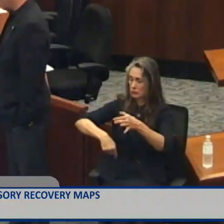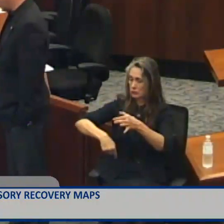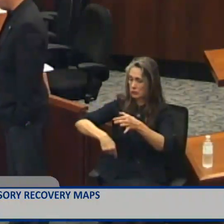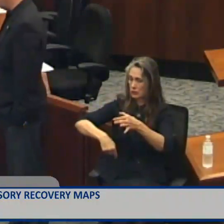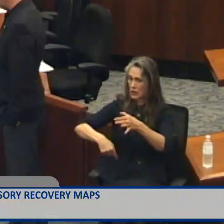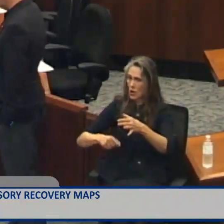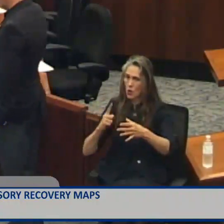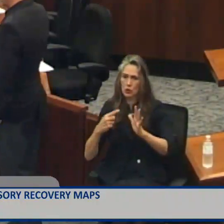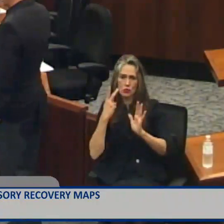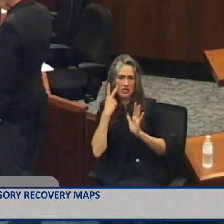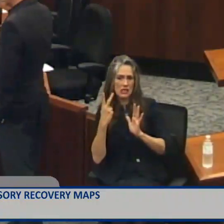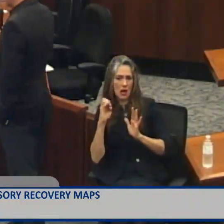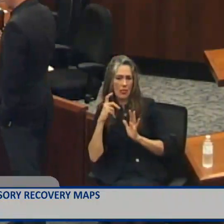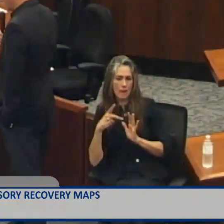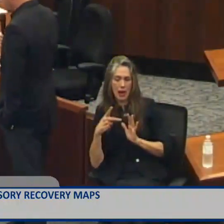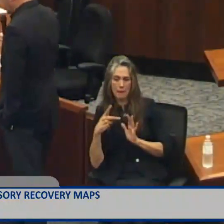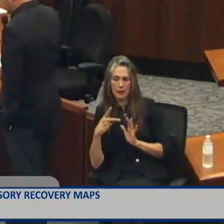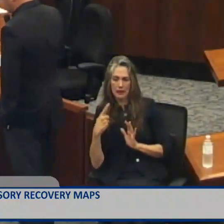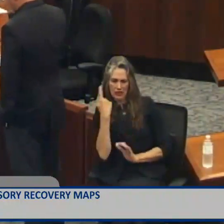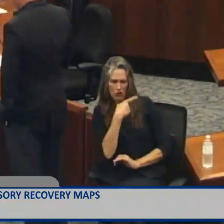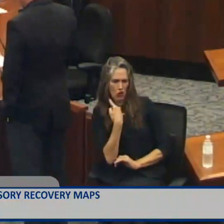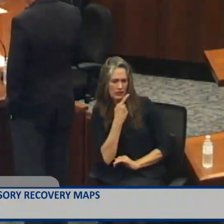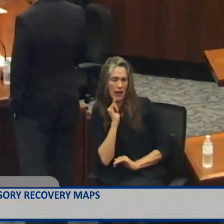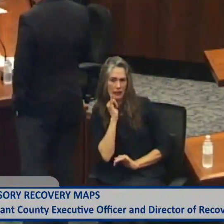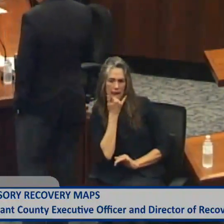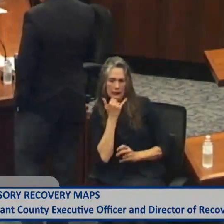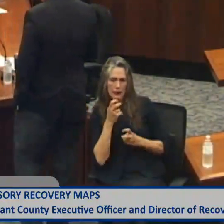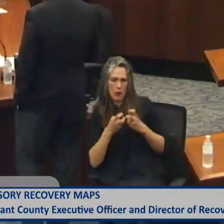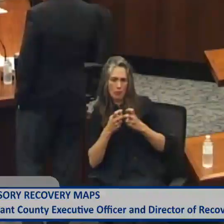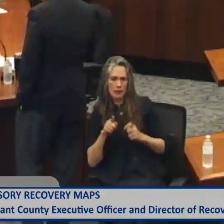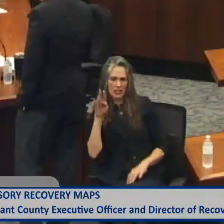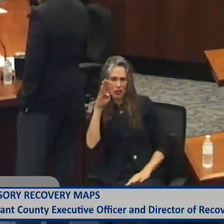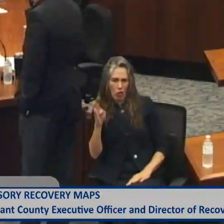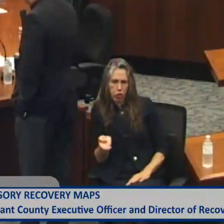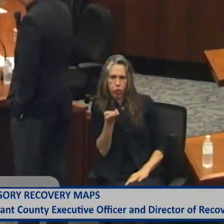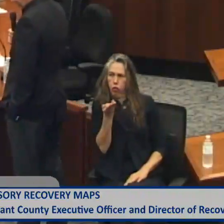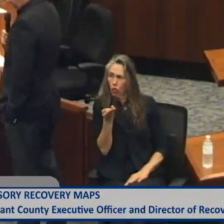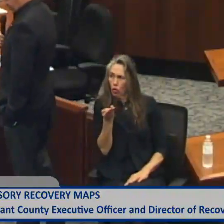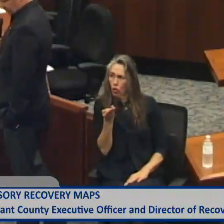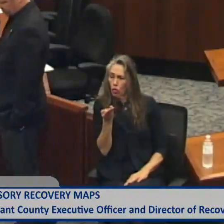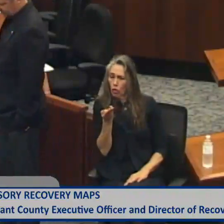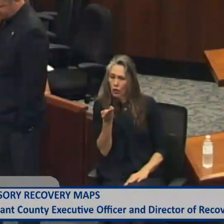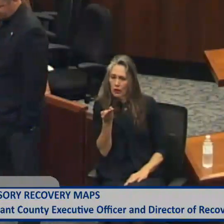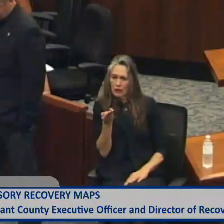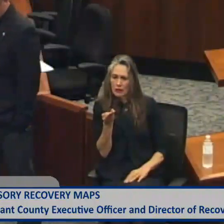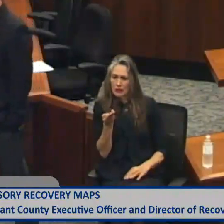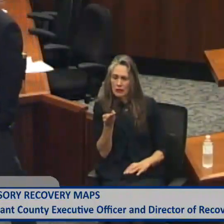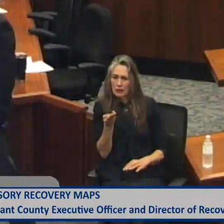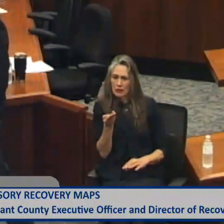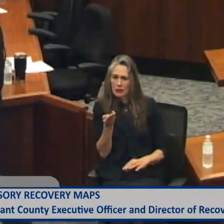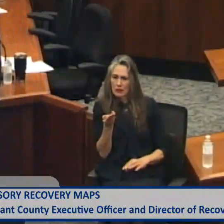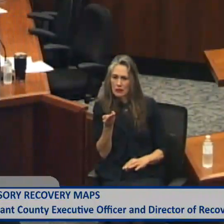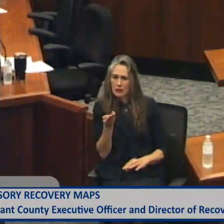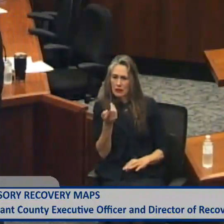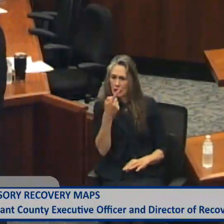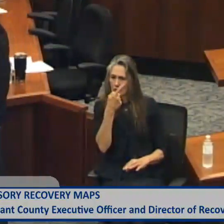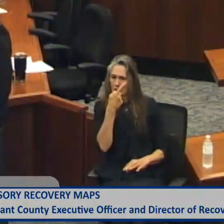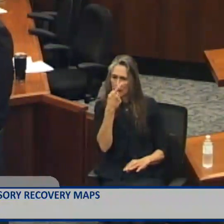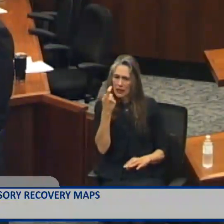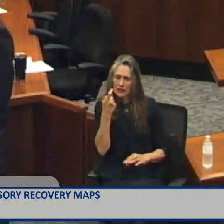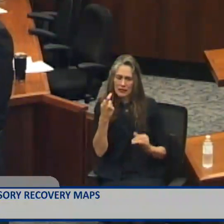July 11th. We'll be happy to take those comments and evaluate those. Okay, Eric, thank you. Maybe I should have been a little